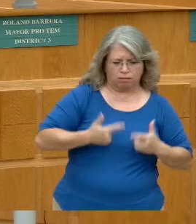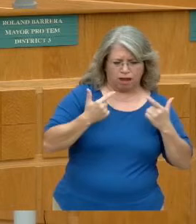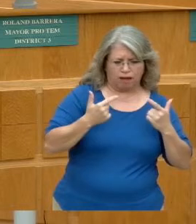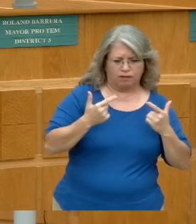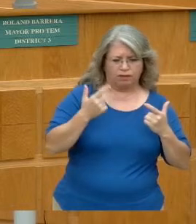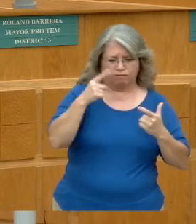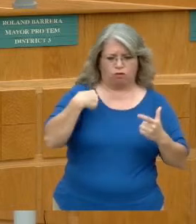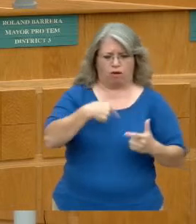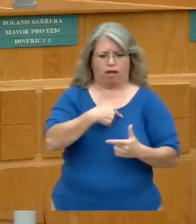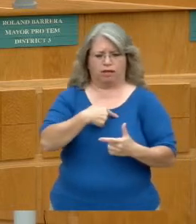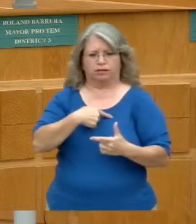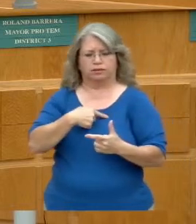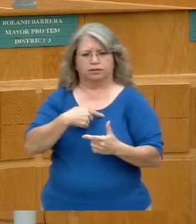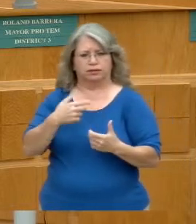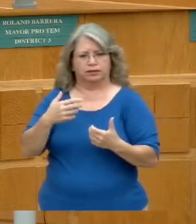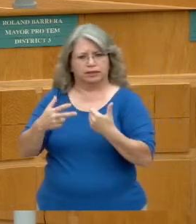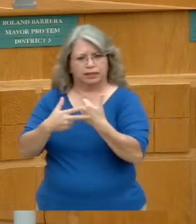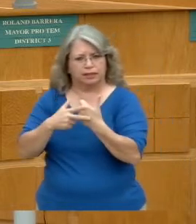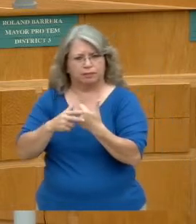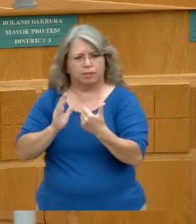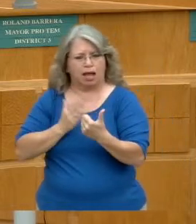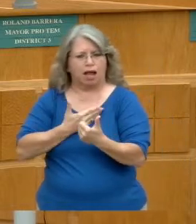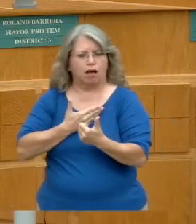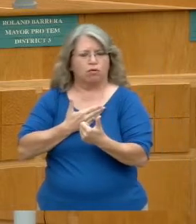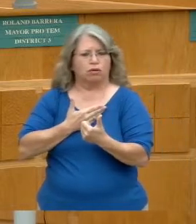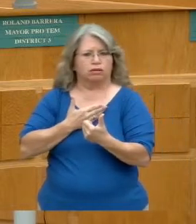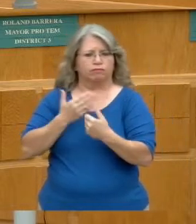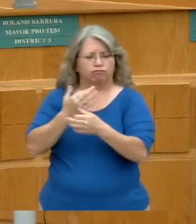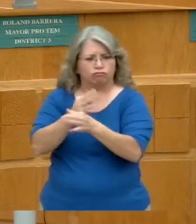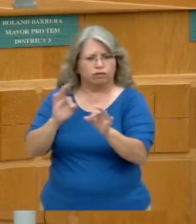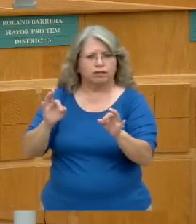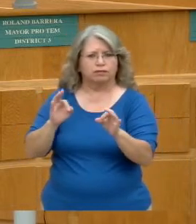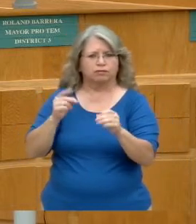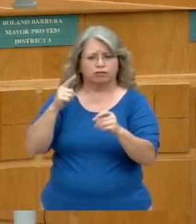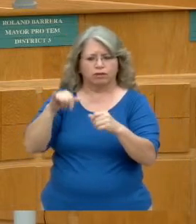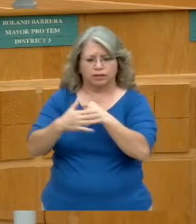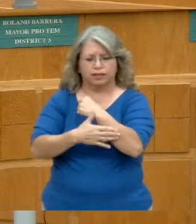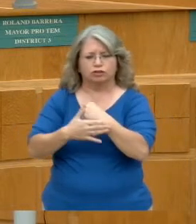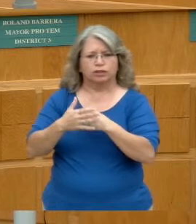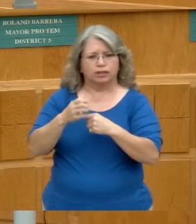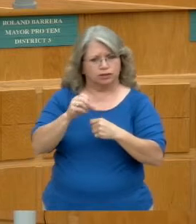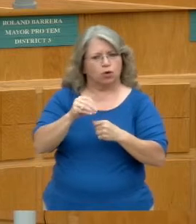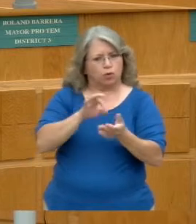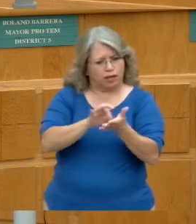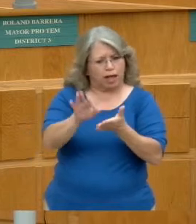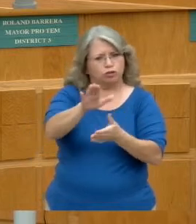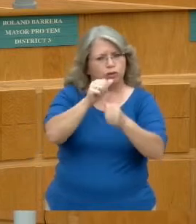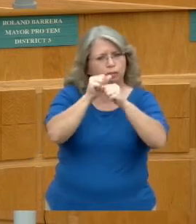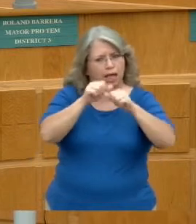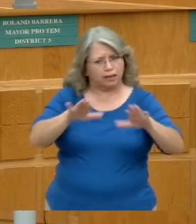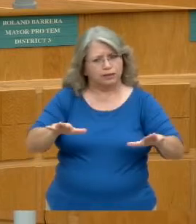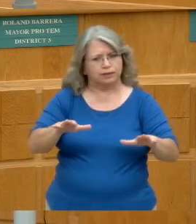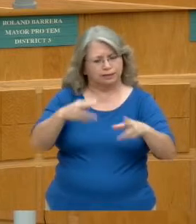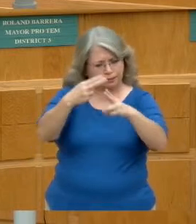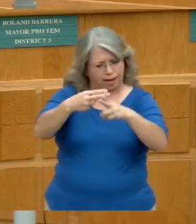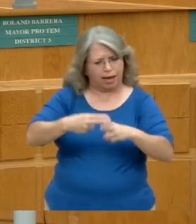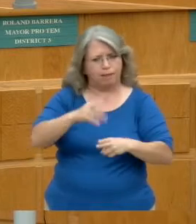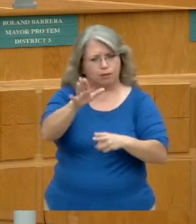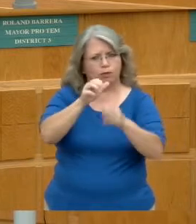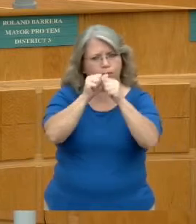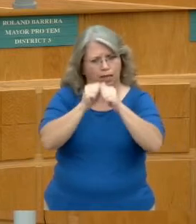we have, count those blessings and name them one by one. Be thankful for them and thankful for the opportunities that we have in